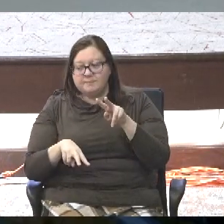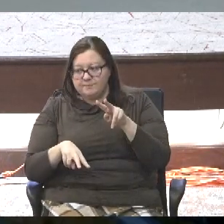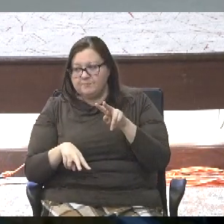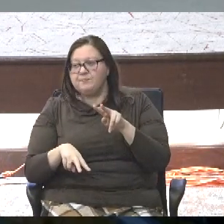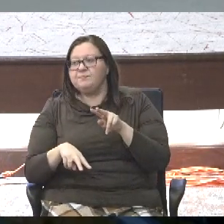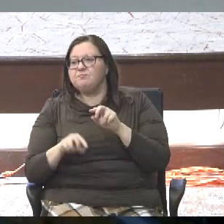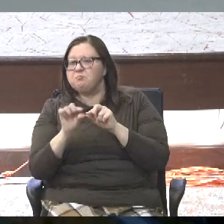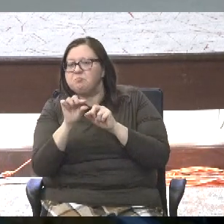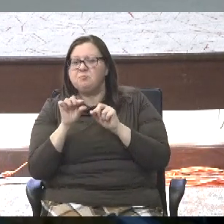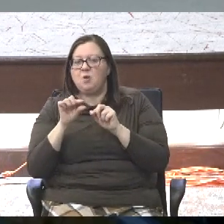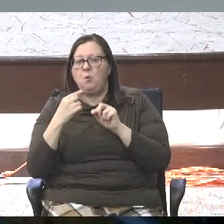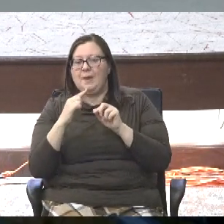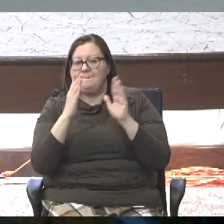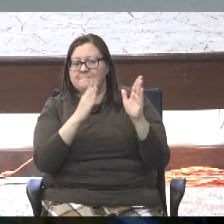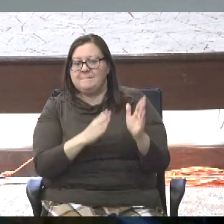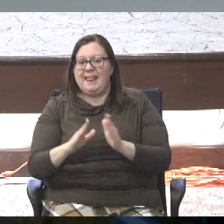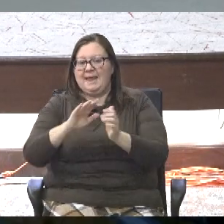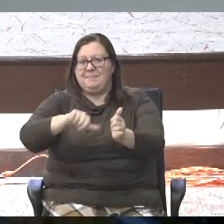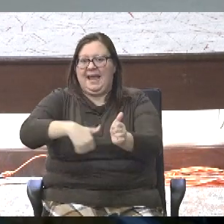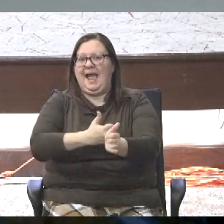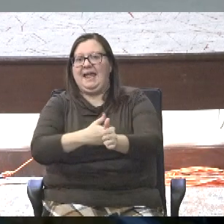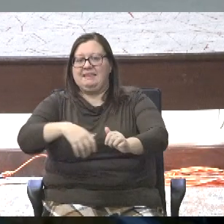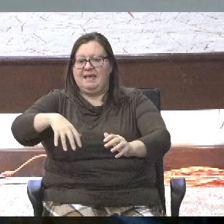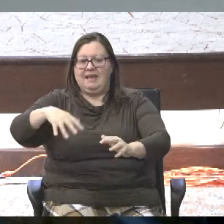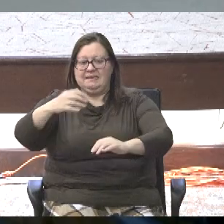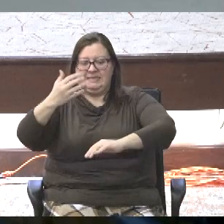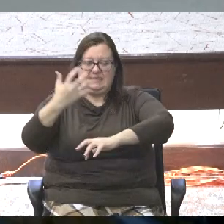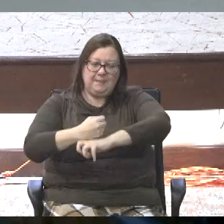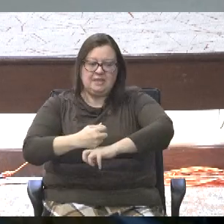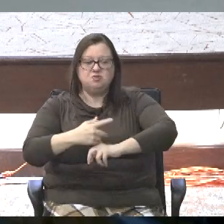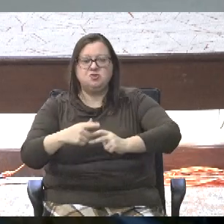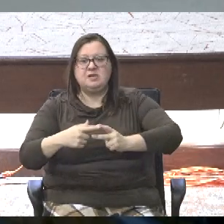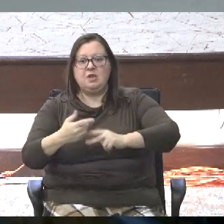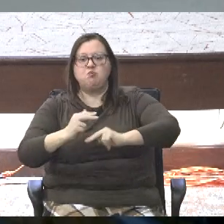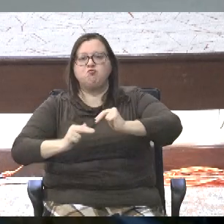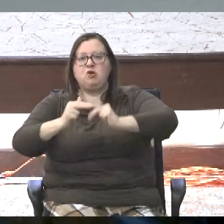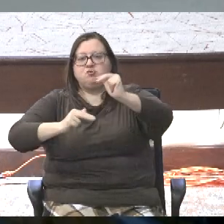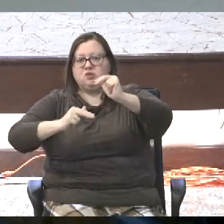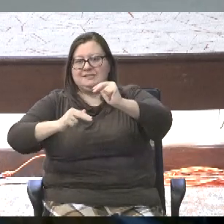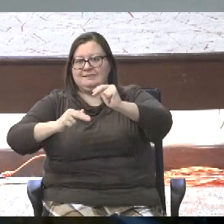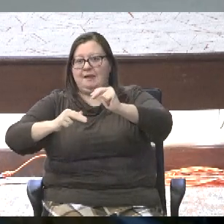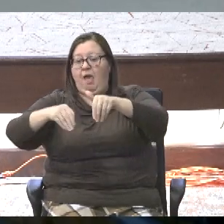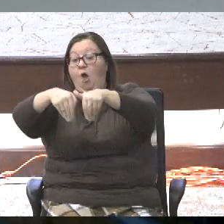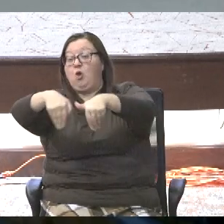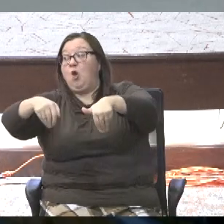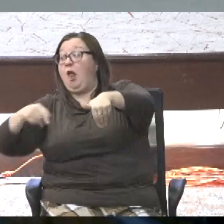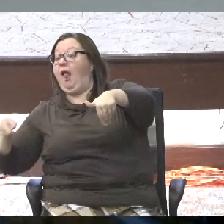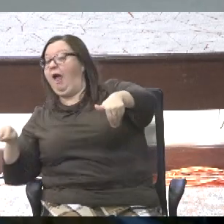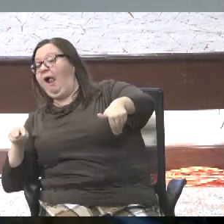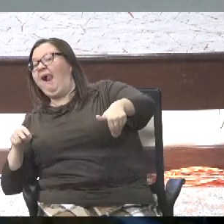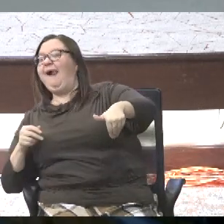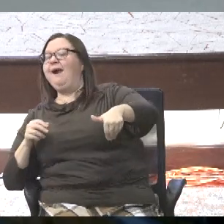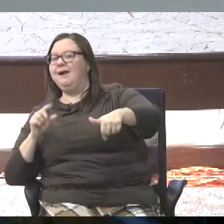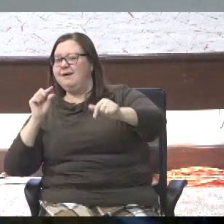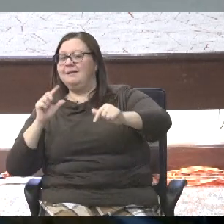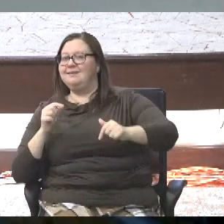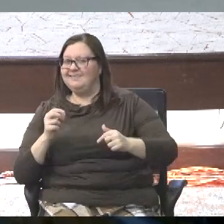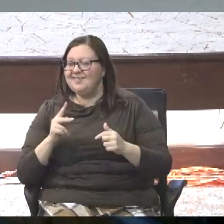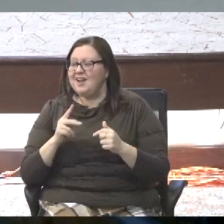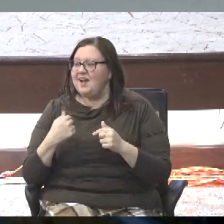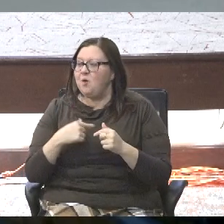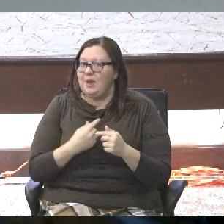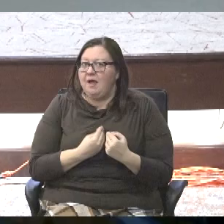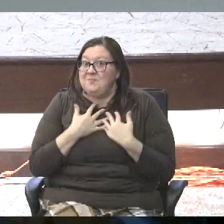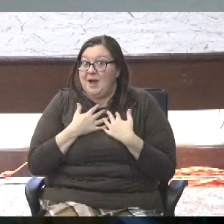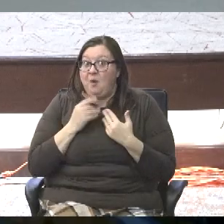a little sneak peek behind the demolition and construction curtain. I think everybody that walked through also got a little inspired